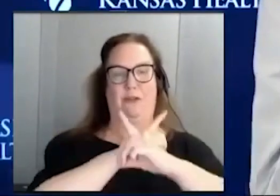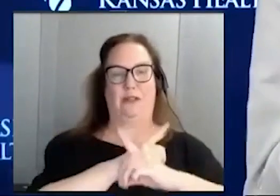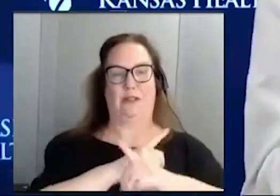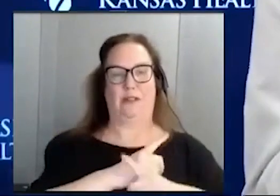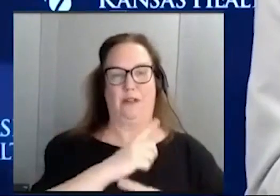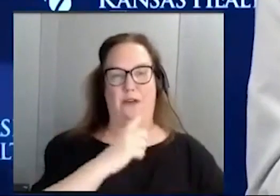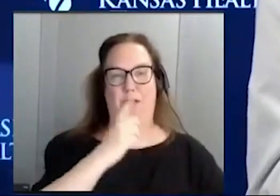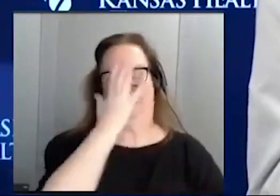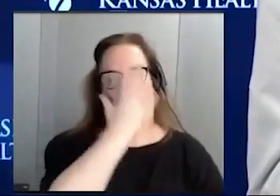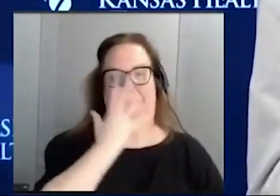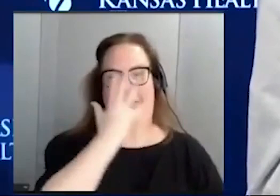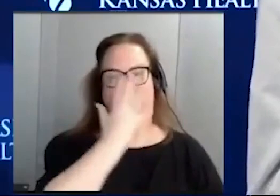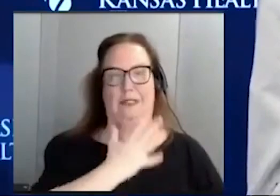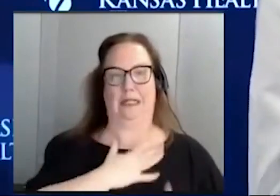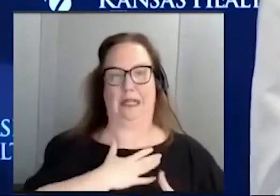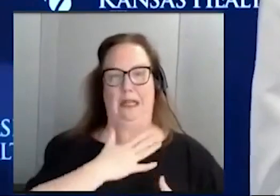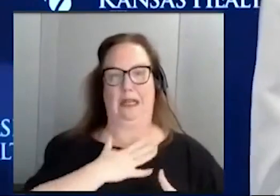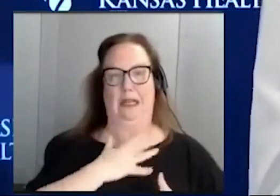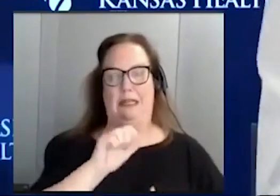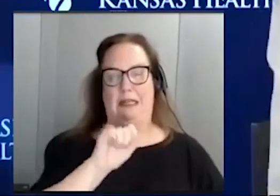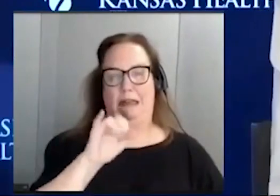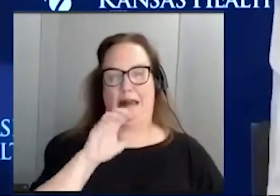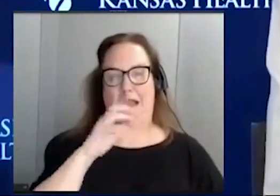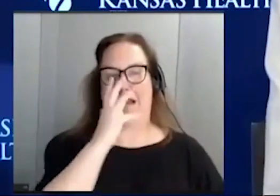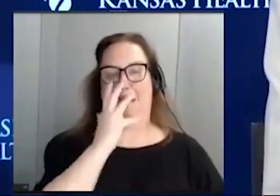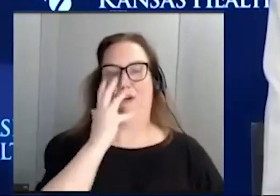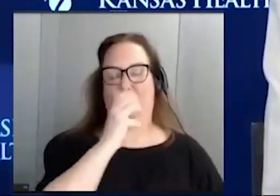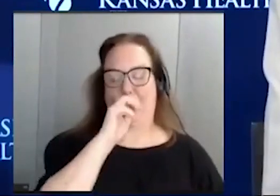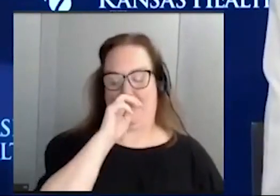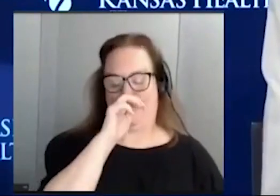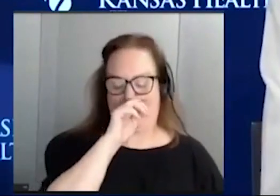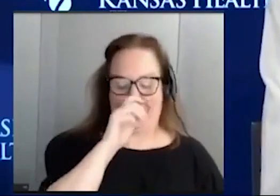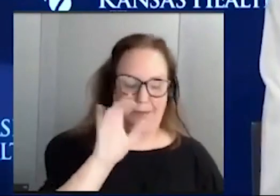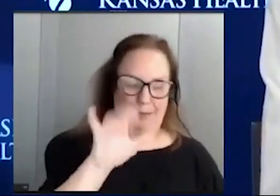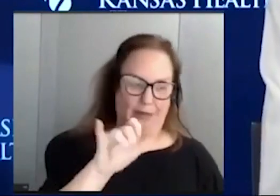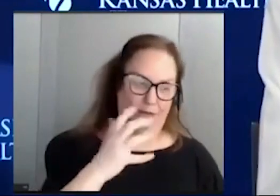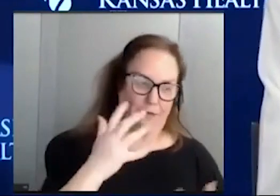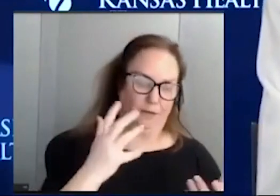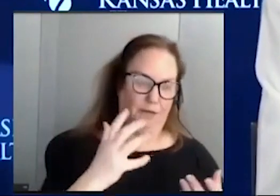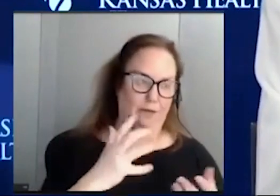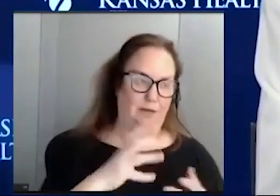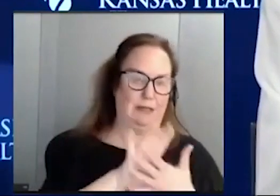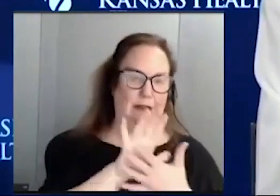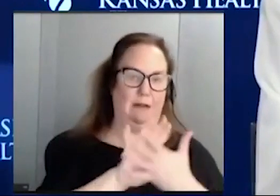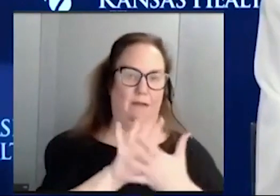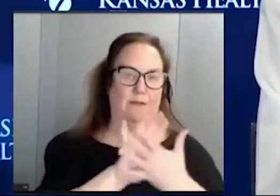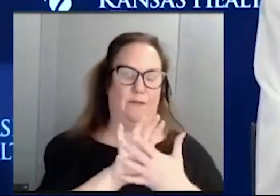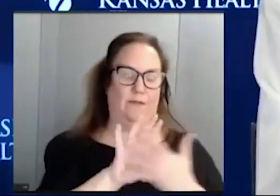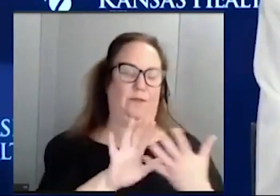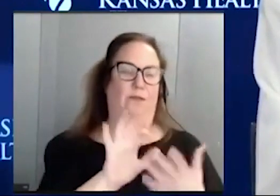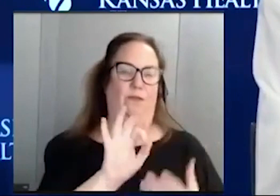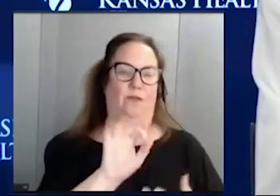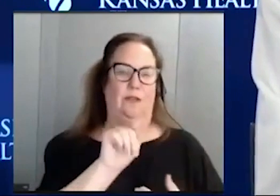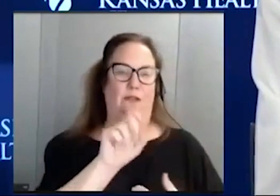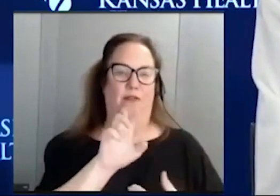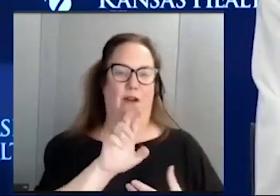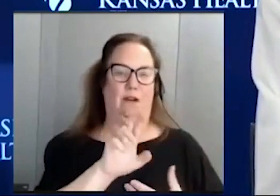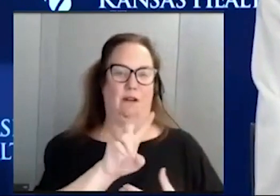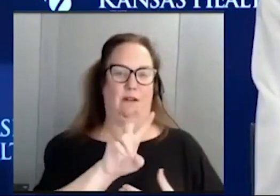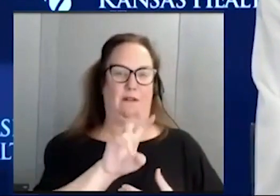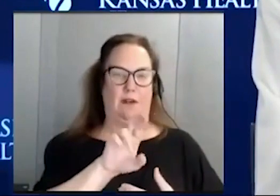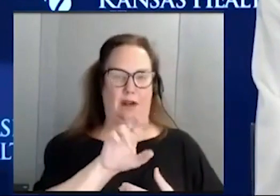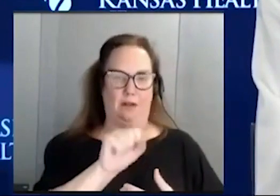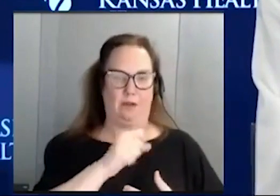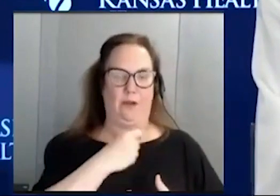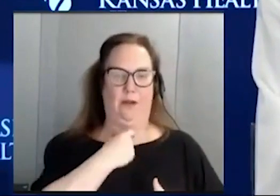There's all sorts of ways of trying to filter out viral or other infectious particles. When you have a hole in your neck, it goes